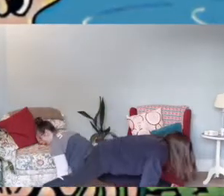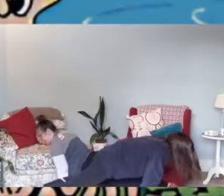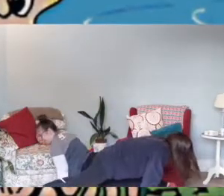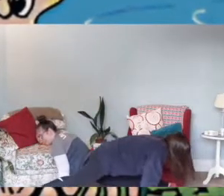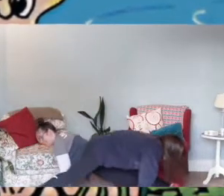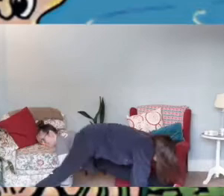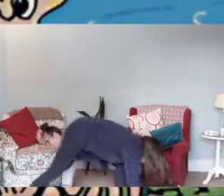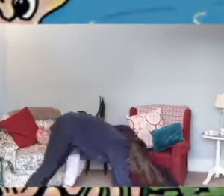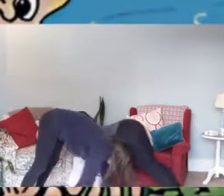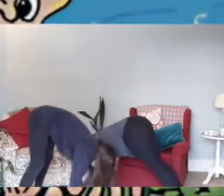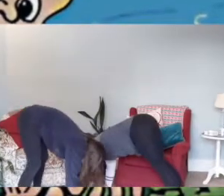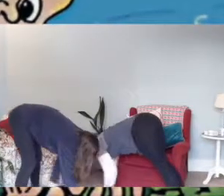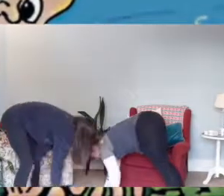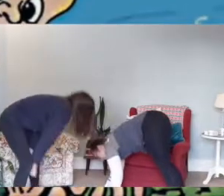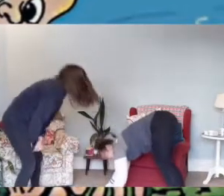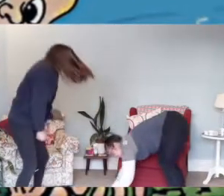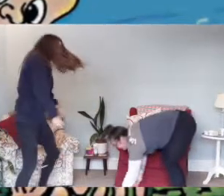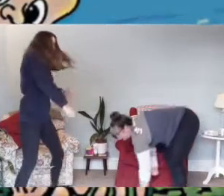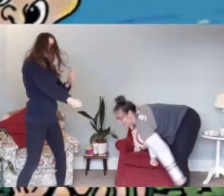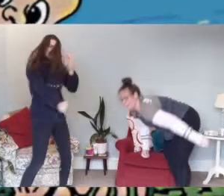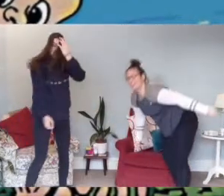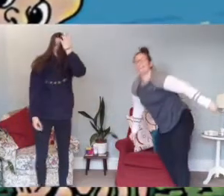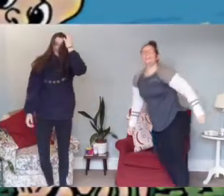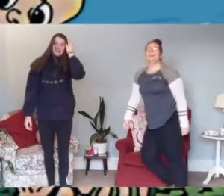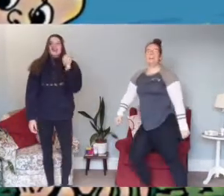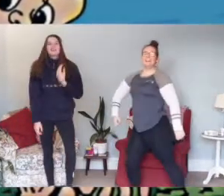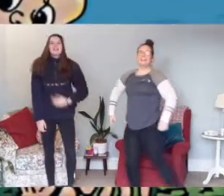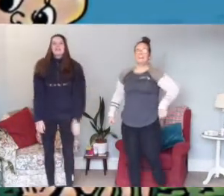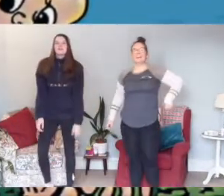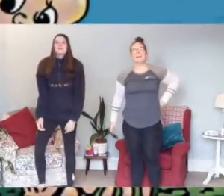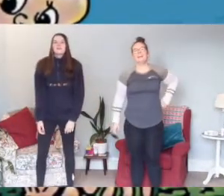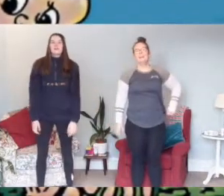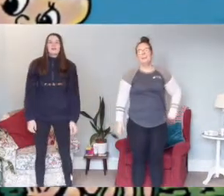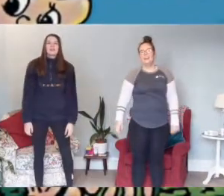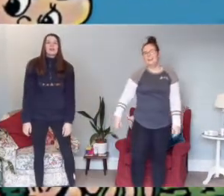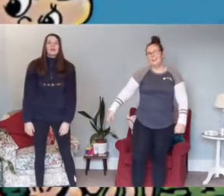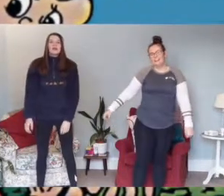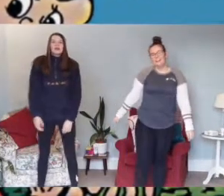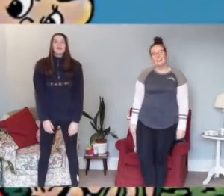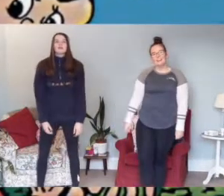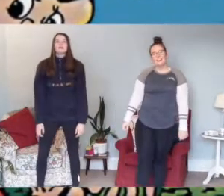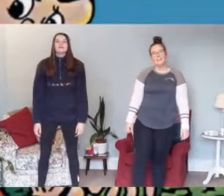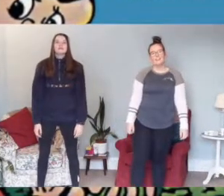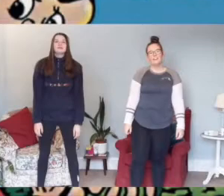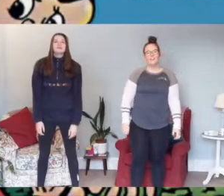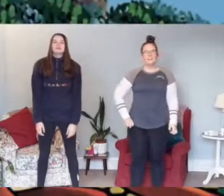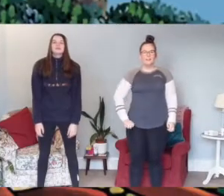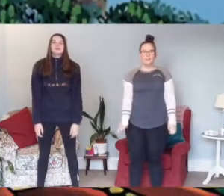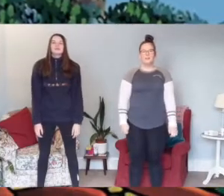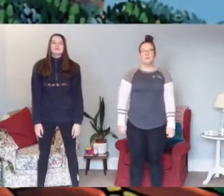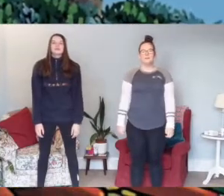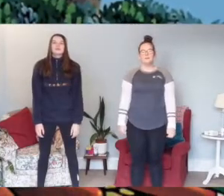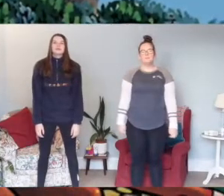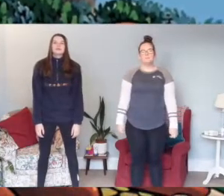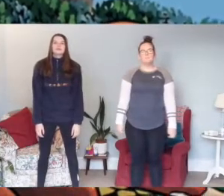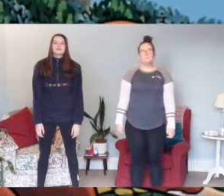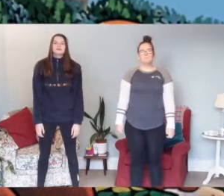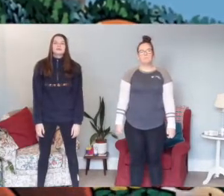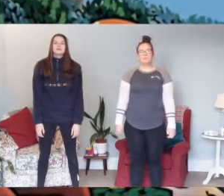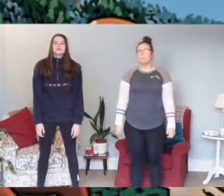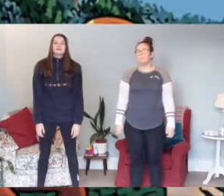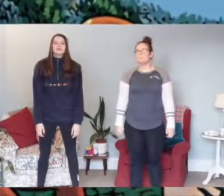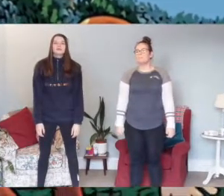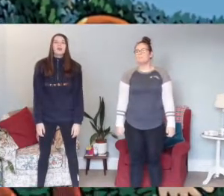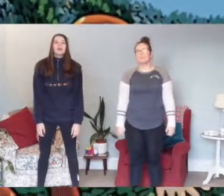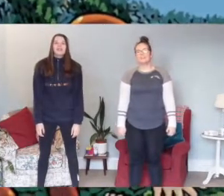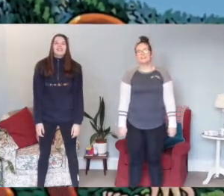big, brutal, bumble-footed beast. I'll do what I like, when I like, and how I like." She put out her tongue at him